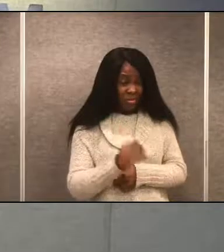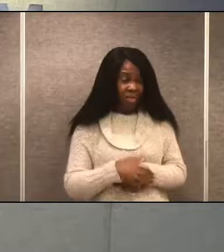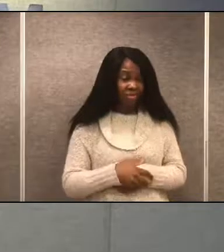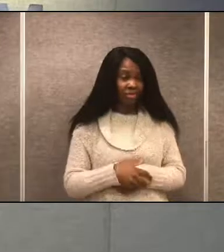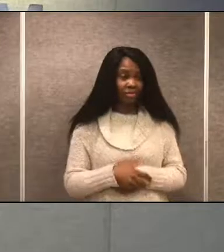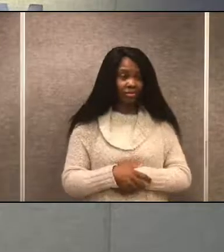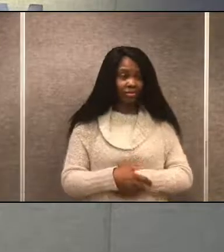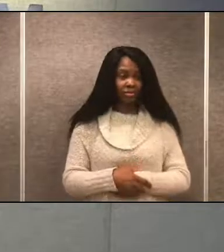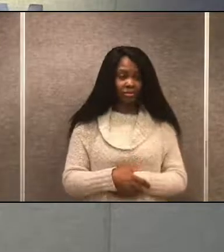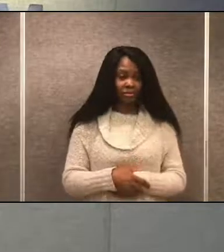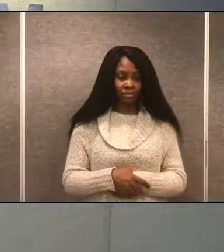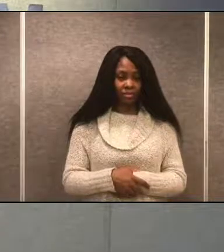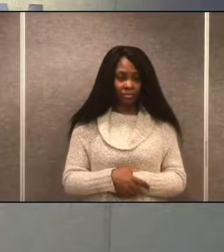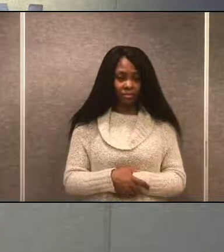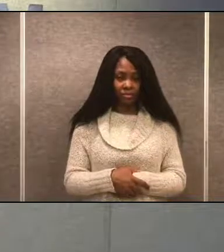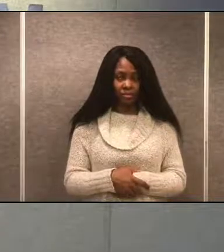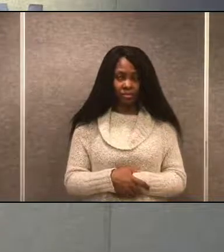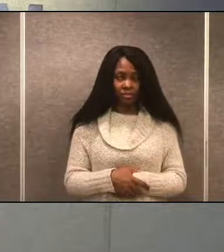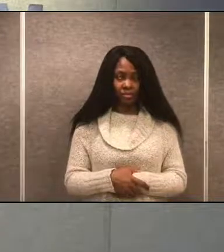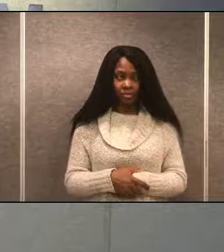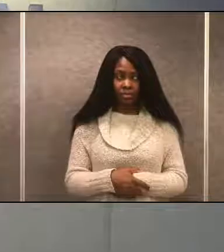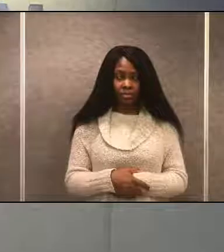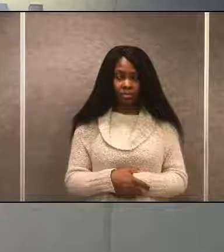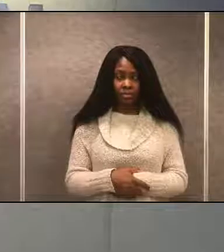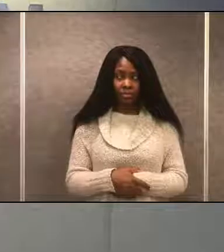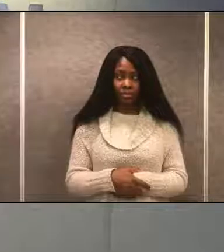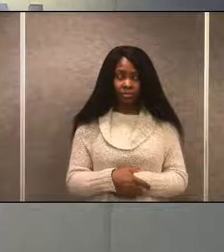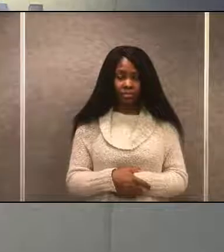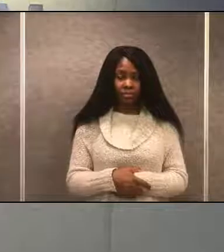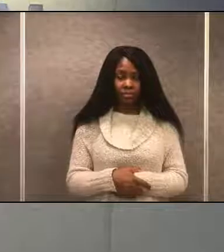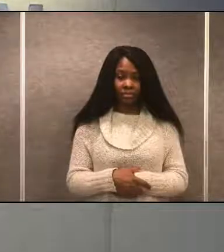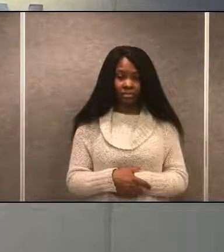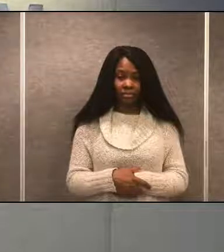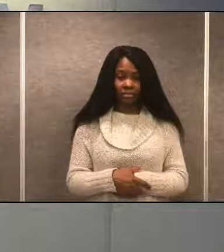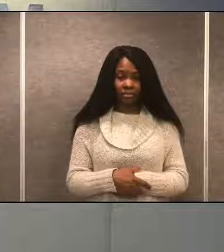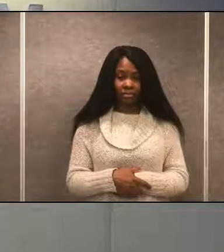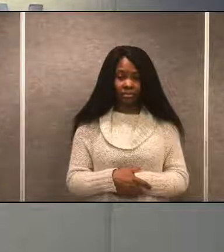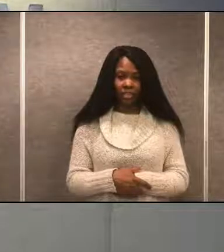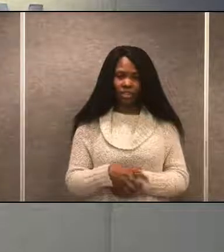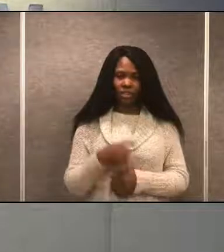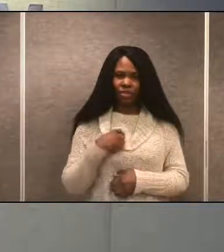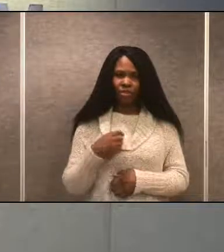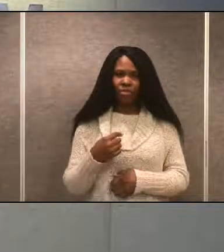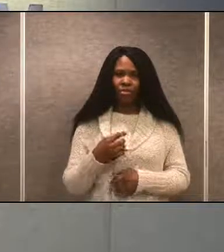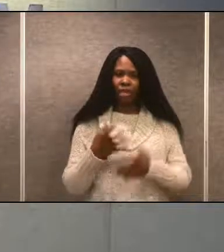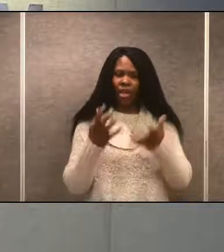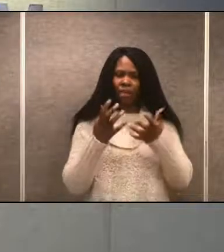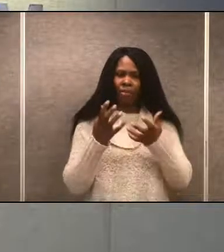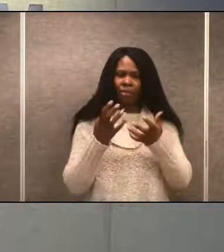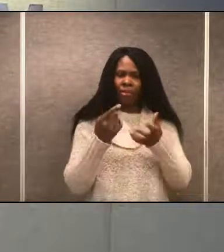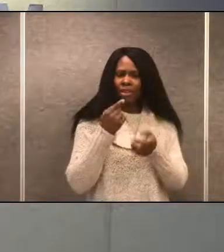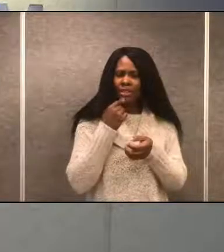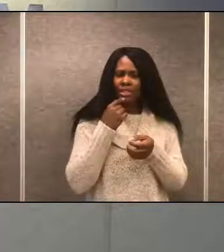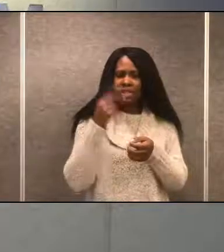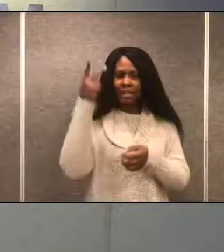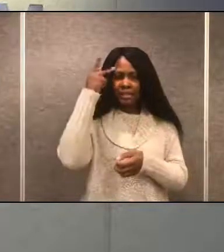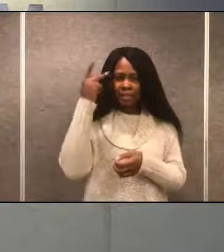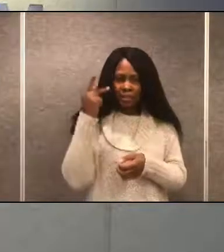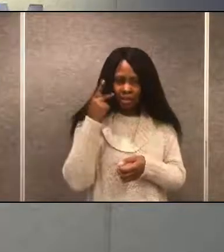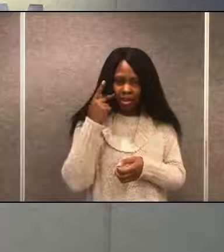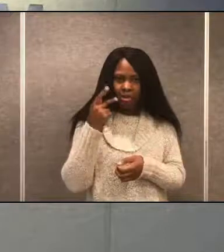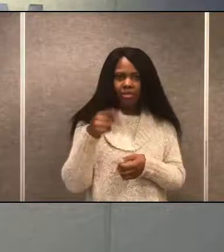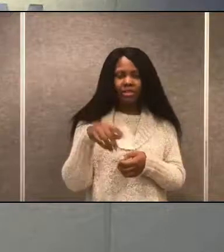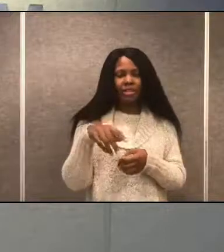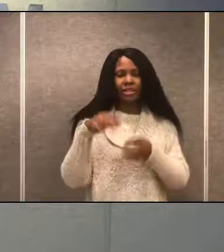Ms. Champagne? I just would like to say to, the parents, the teachers, to the city